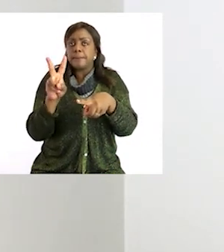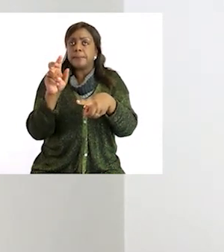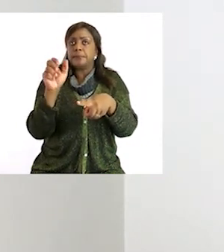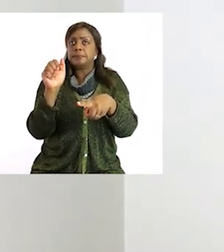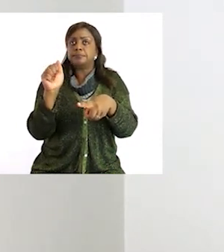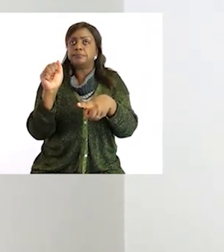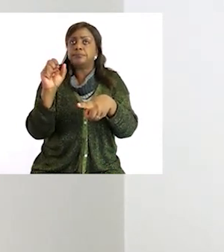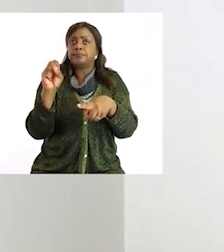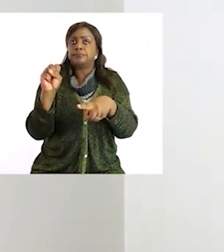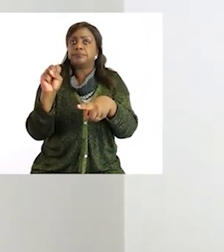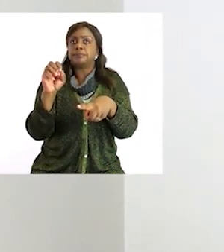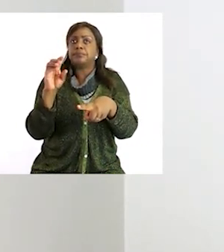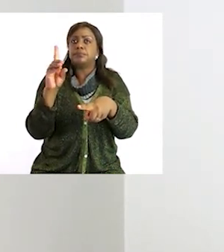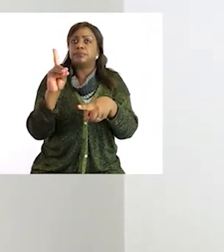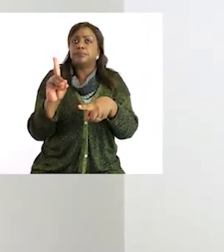vas deferens.